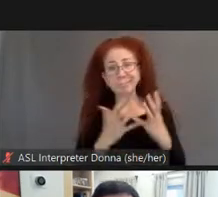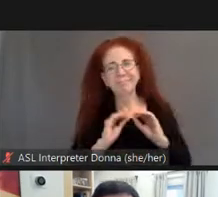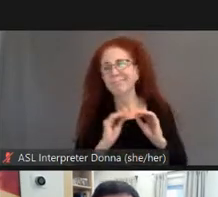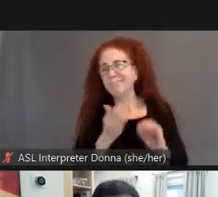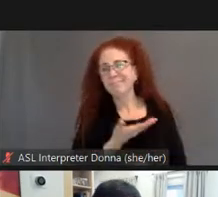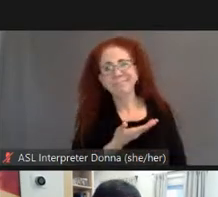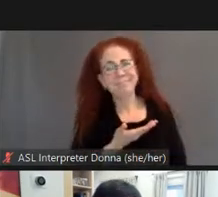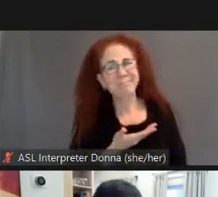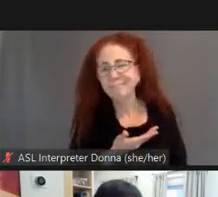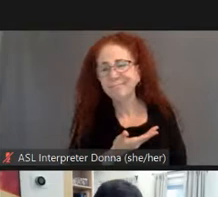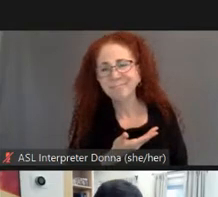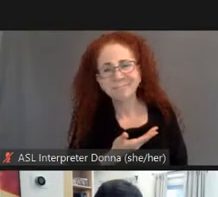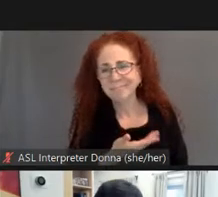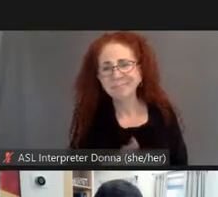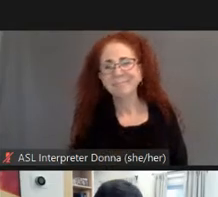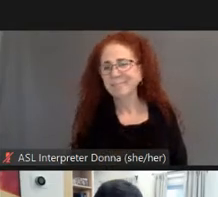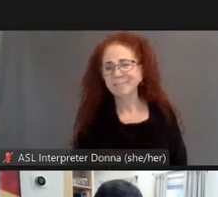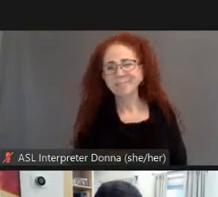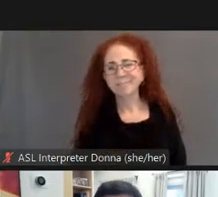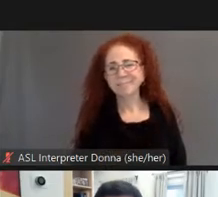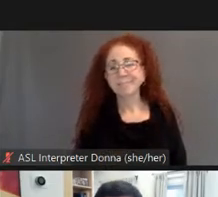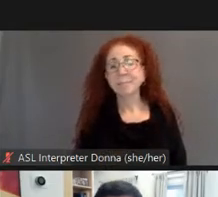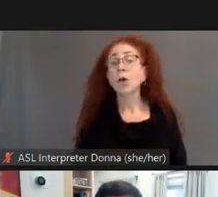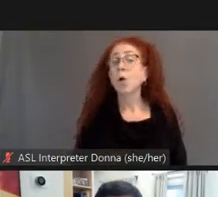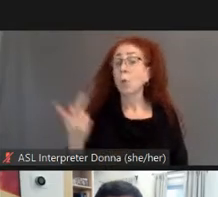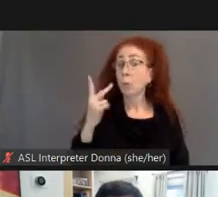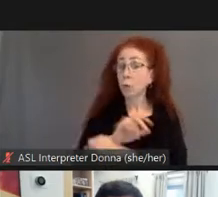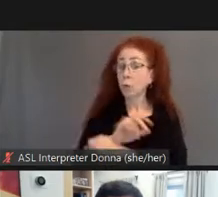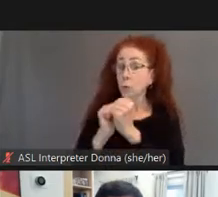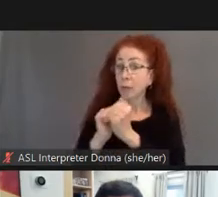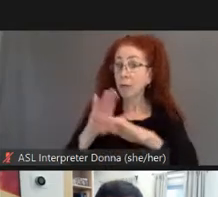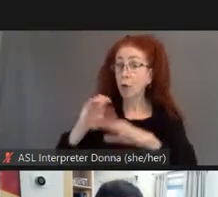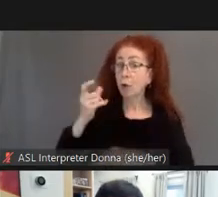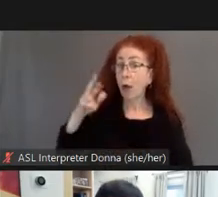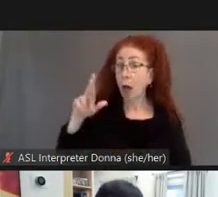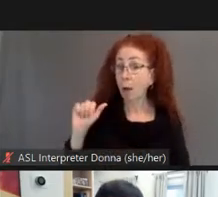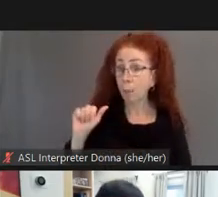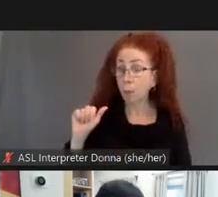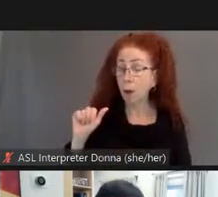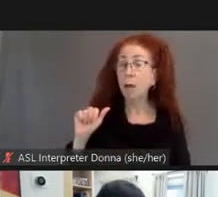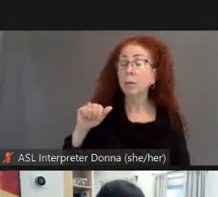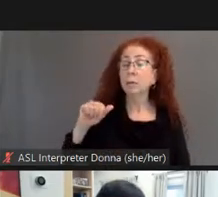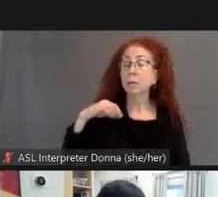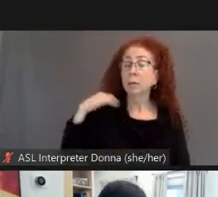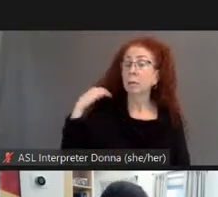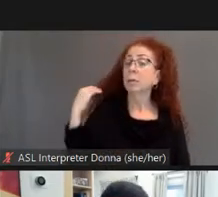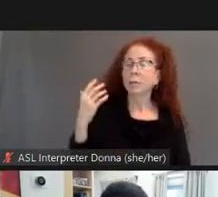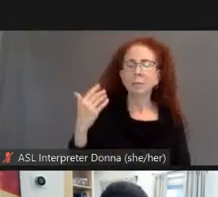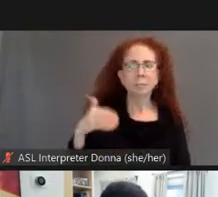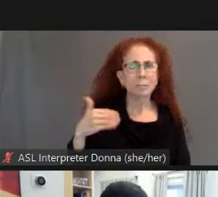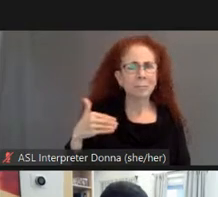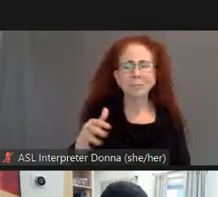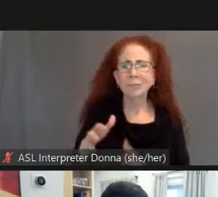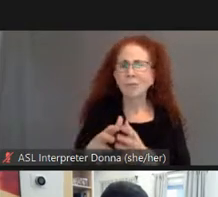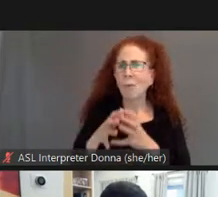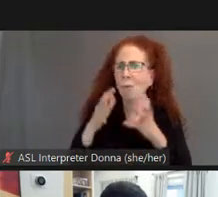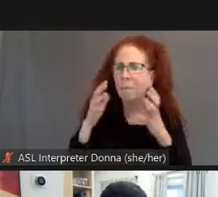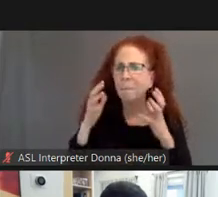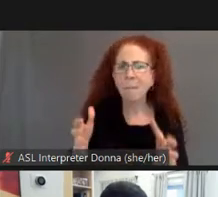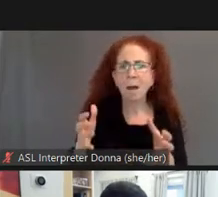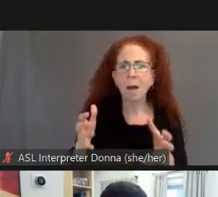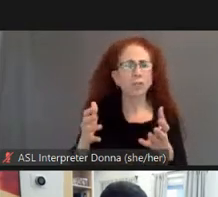so when we work together on an opera, there's so much